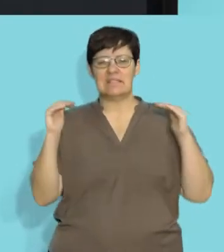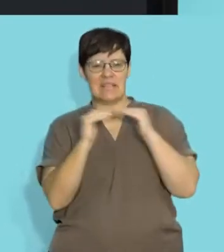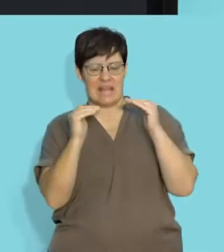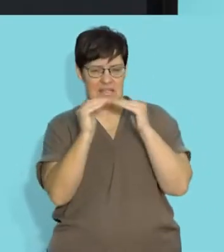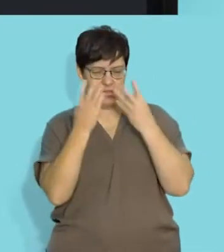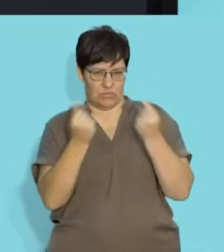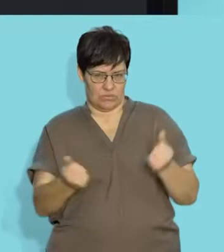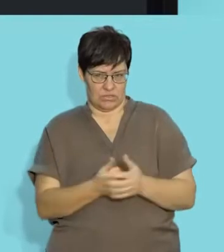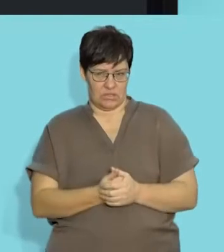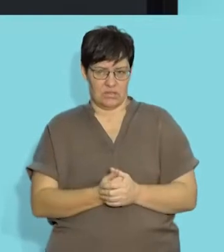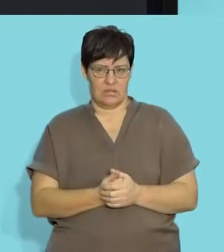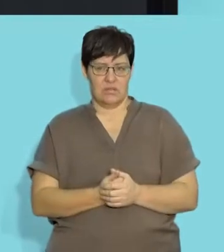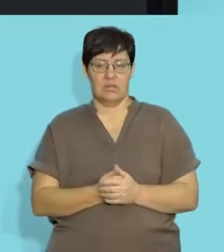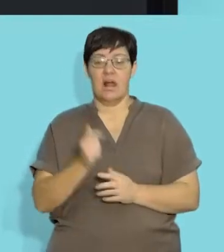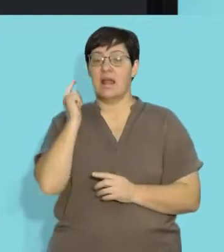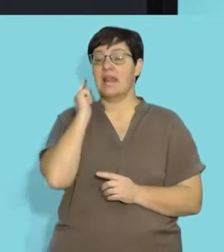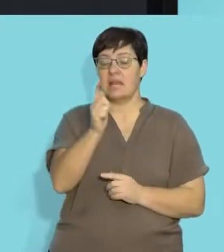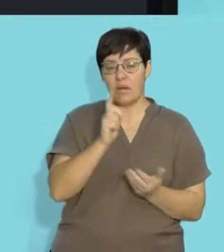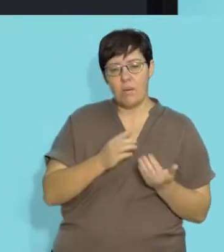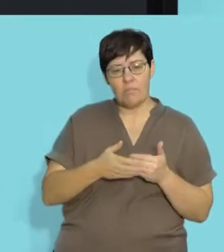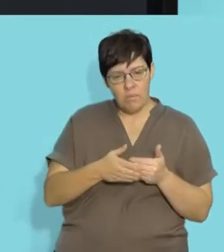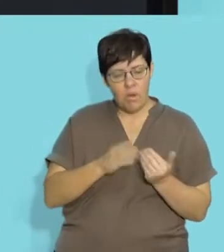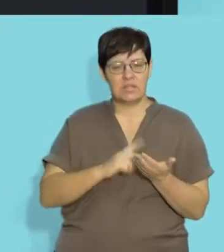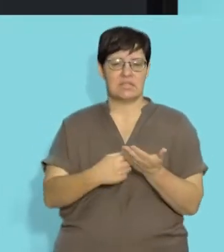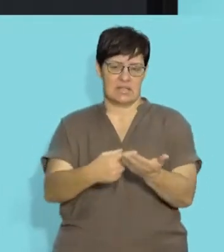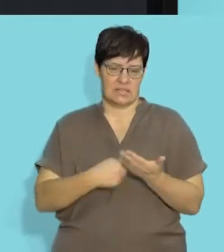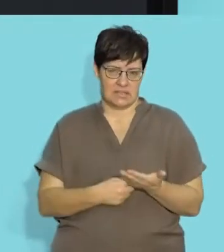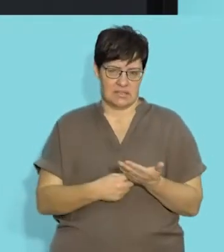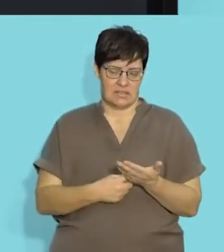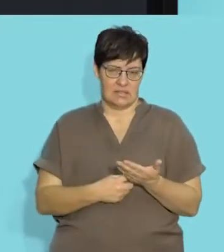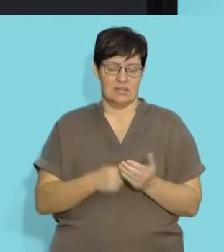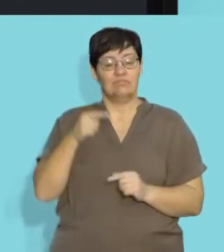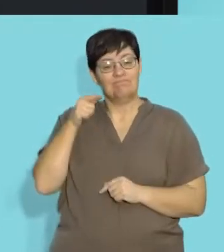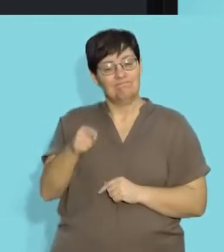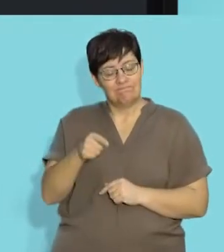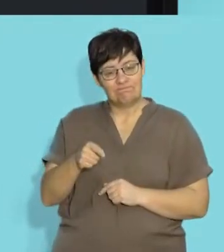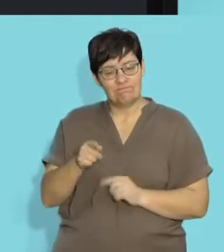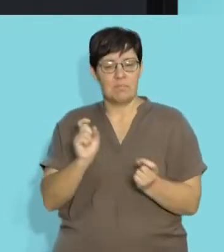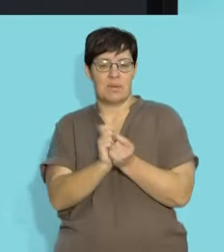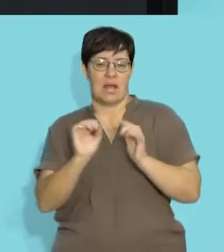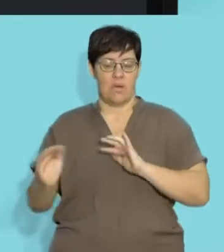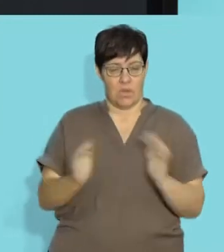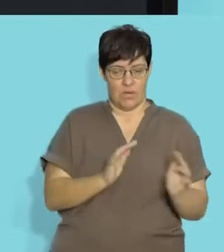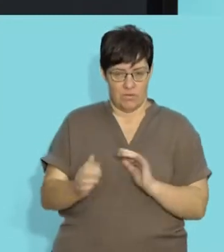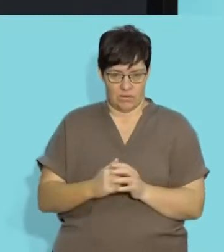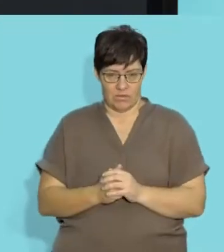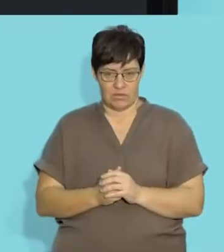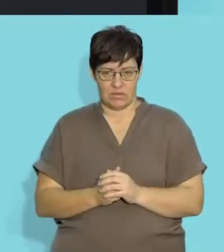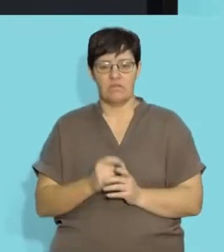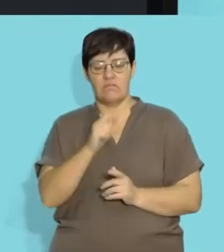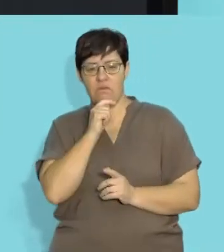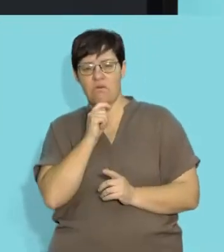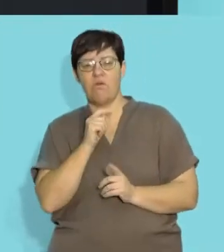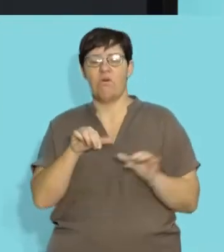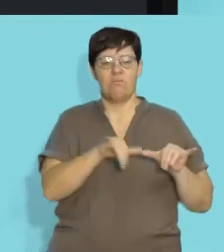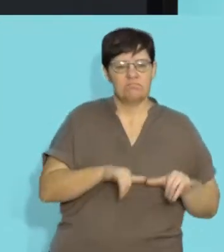solution, and at a later stage we'll also discuss how exactly a standard solution is made using some of the common substances